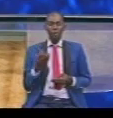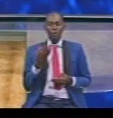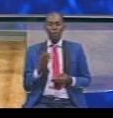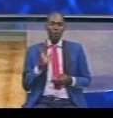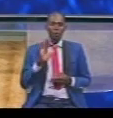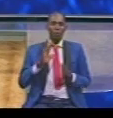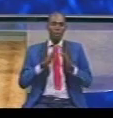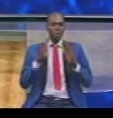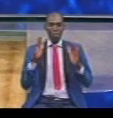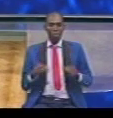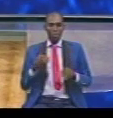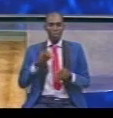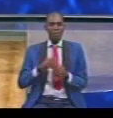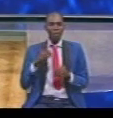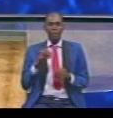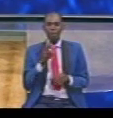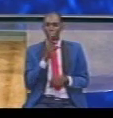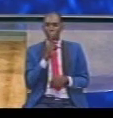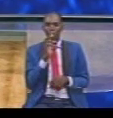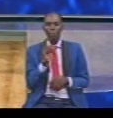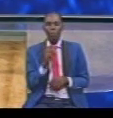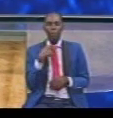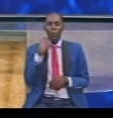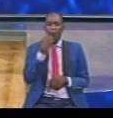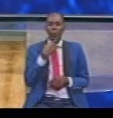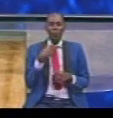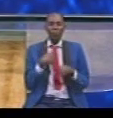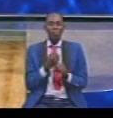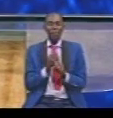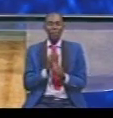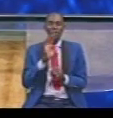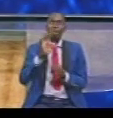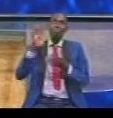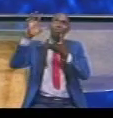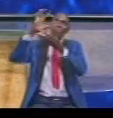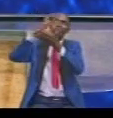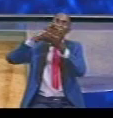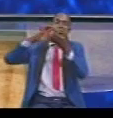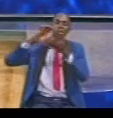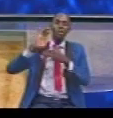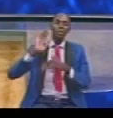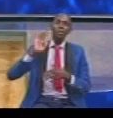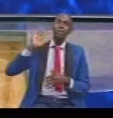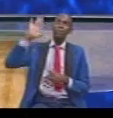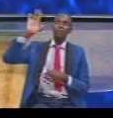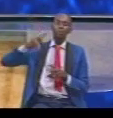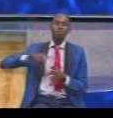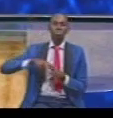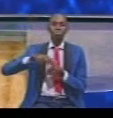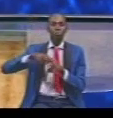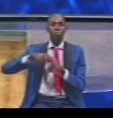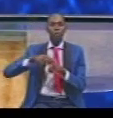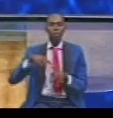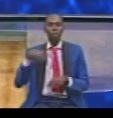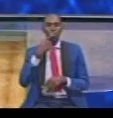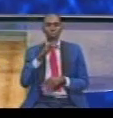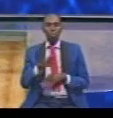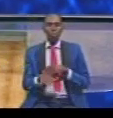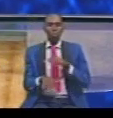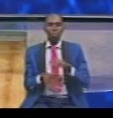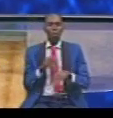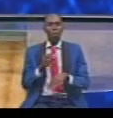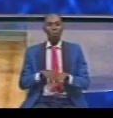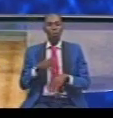in the waters? Who maketh the clouds his chariot? Who walketh